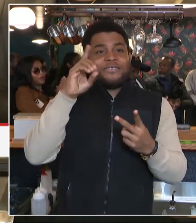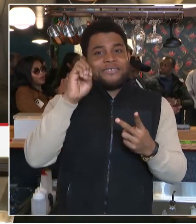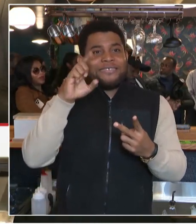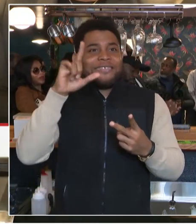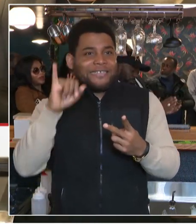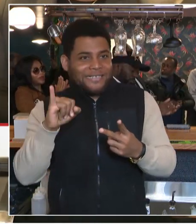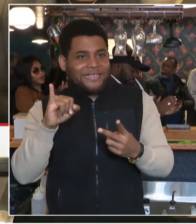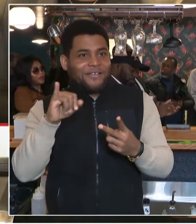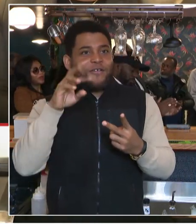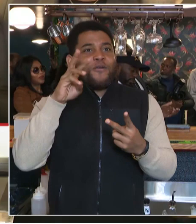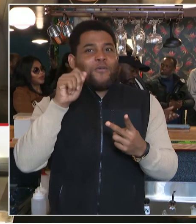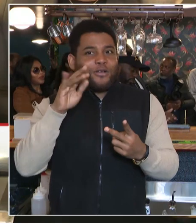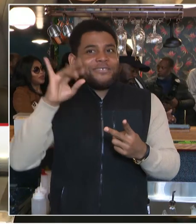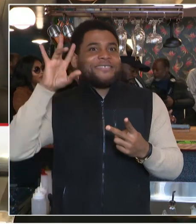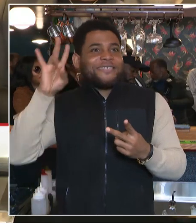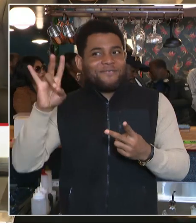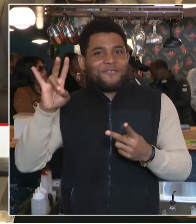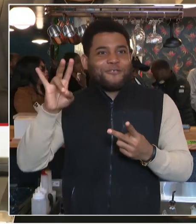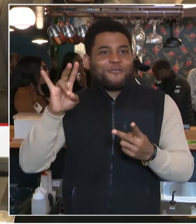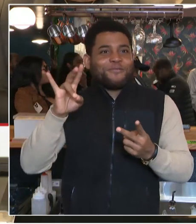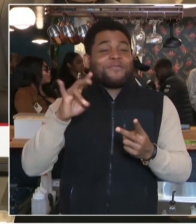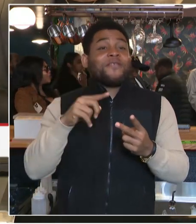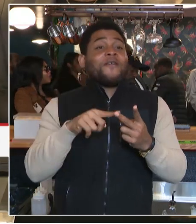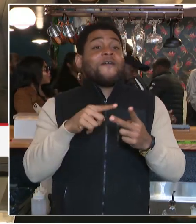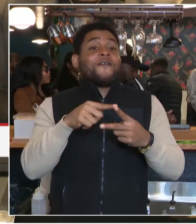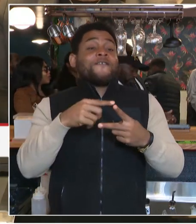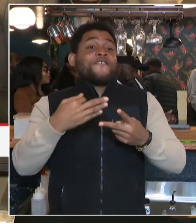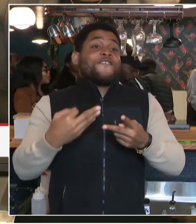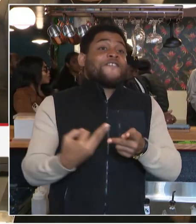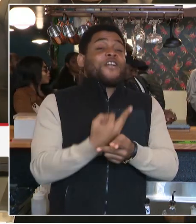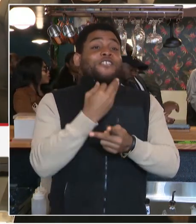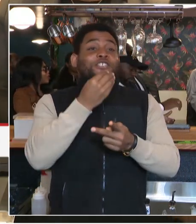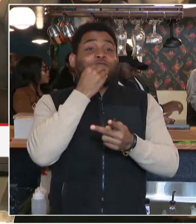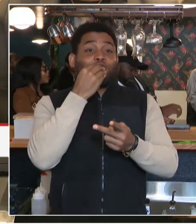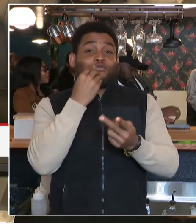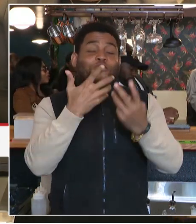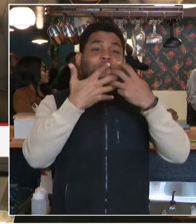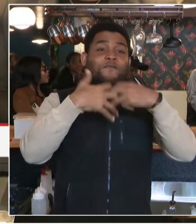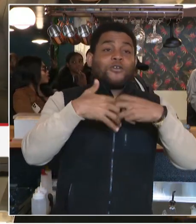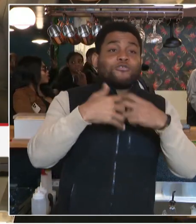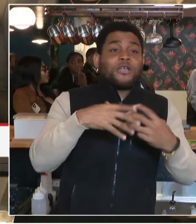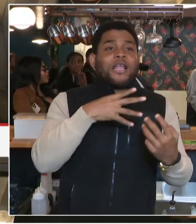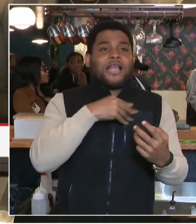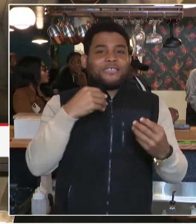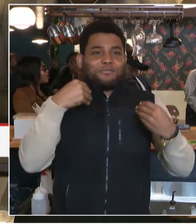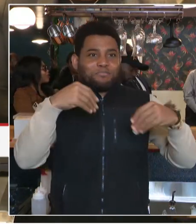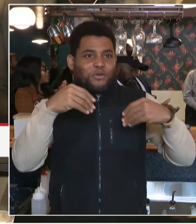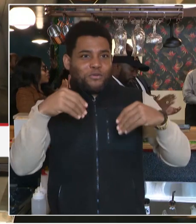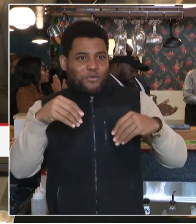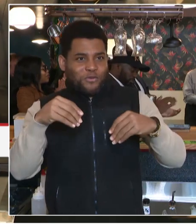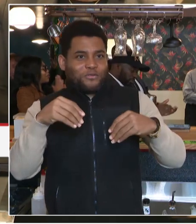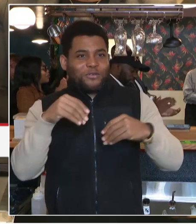The Fresh Food Factory and Market, a grocery store and incubator in Ward 8.